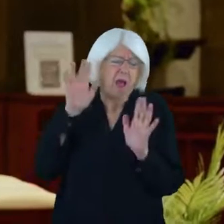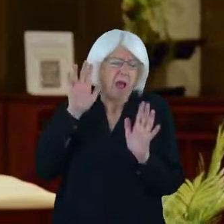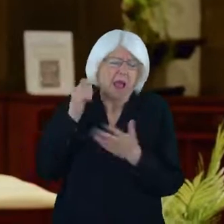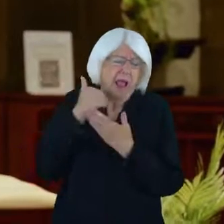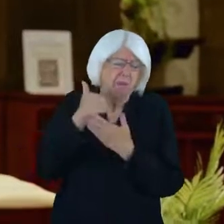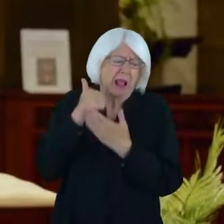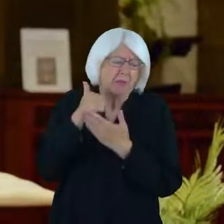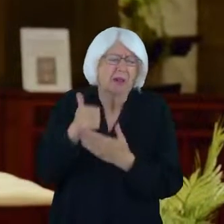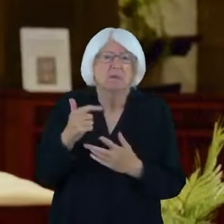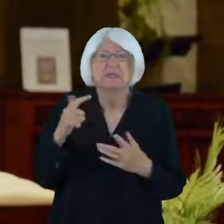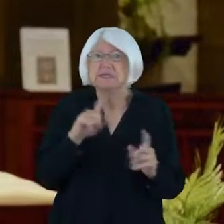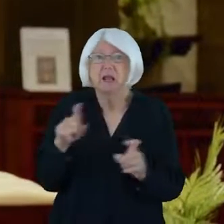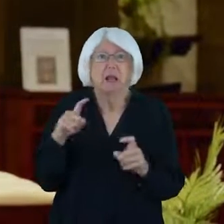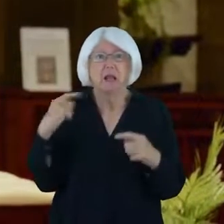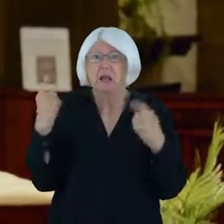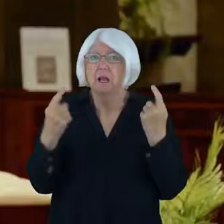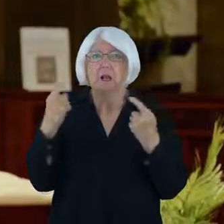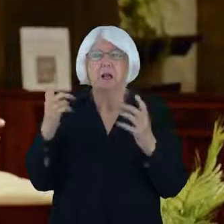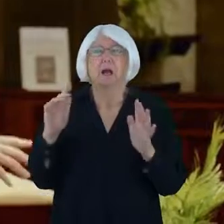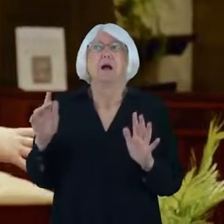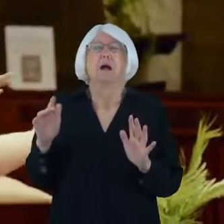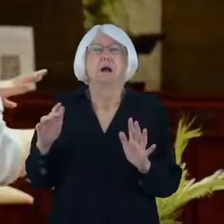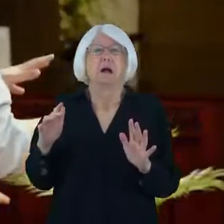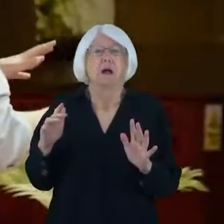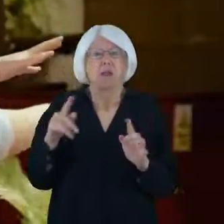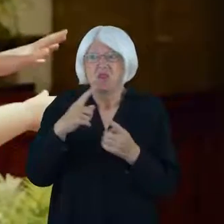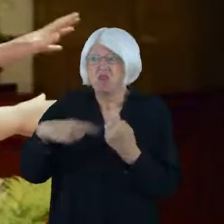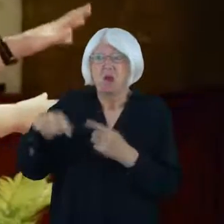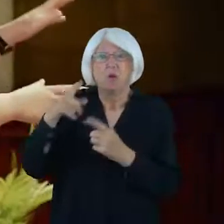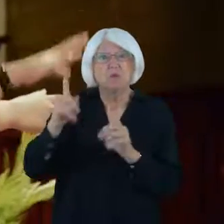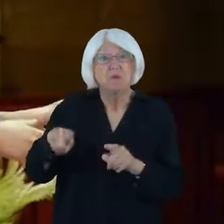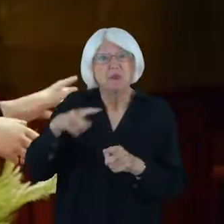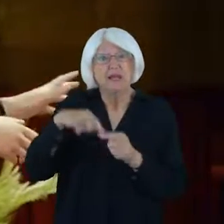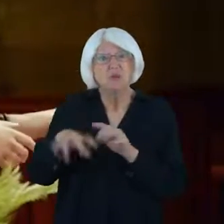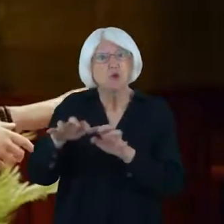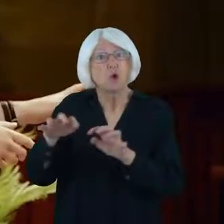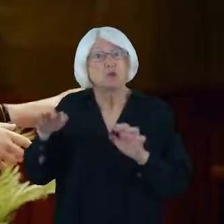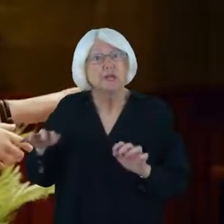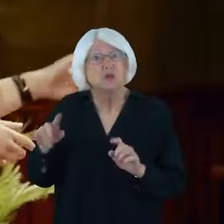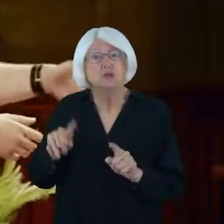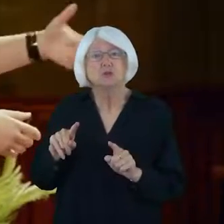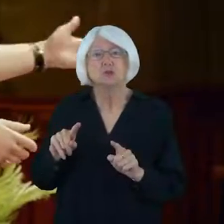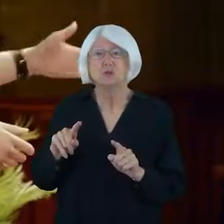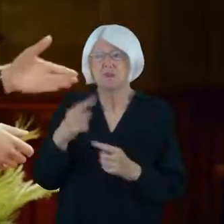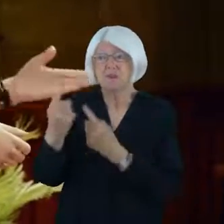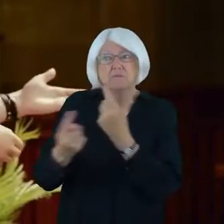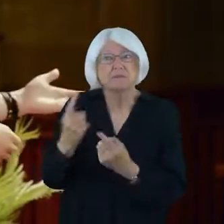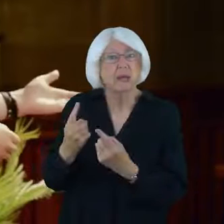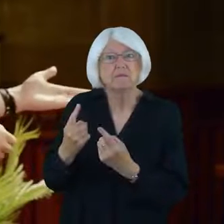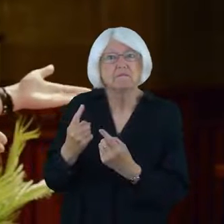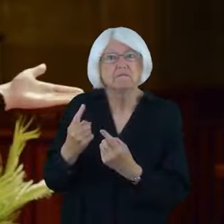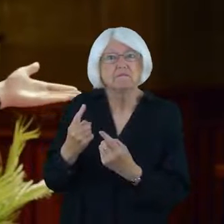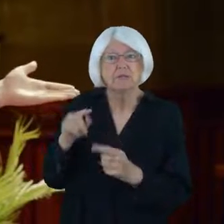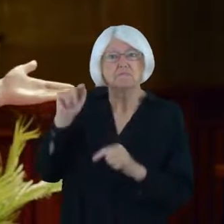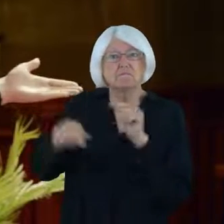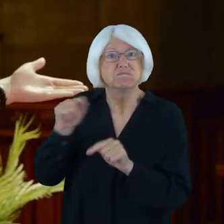ears. And Hebrews tells us, even those members of the congregation not directly targeted still suffered